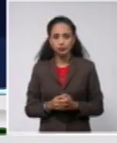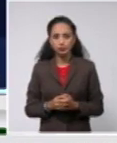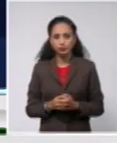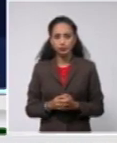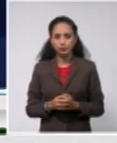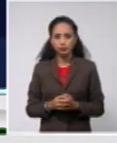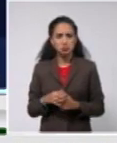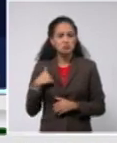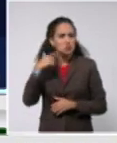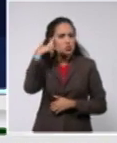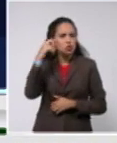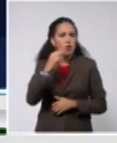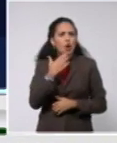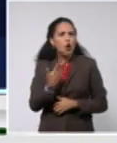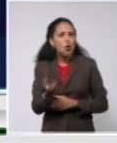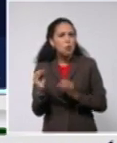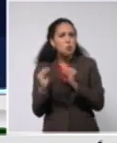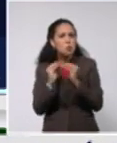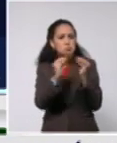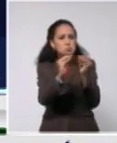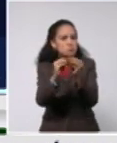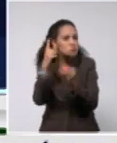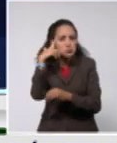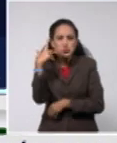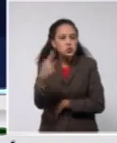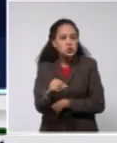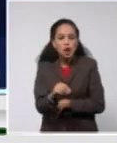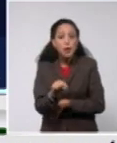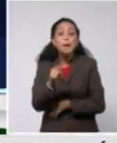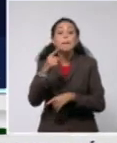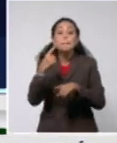49.5% of all diagnosed cases on the island.